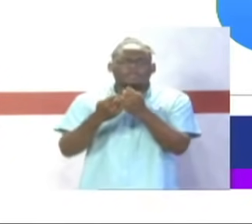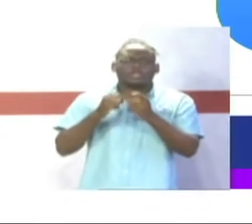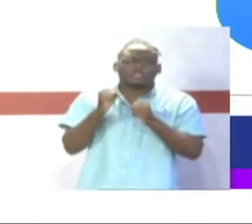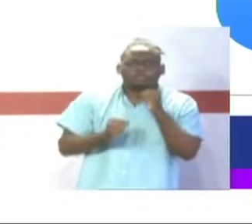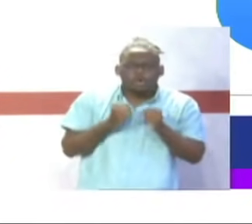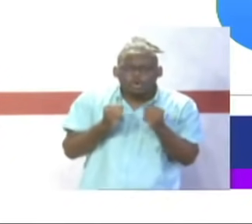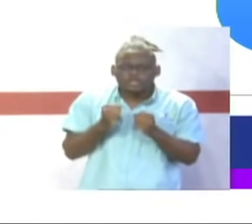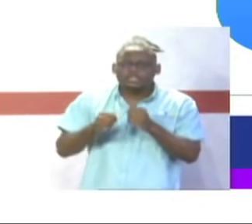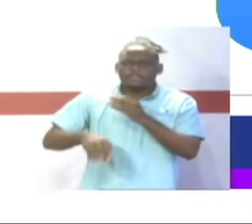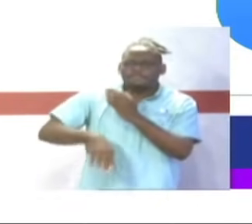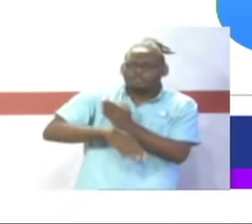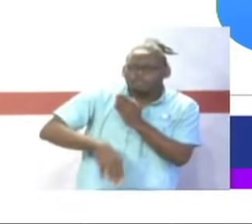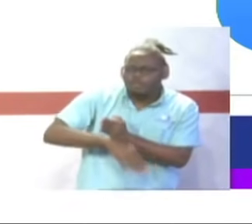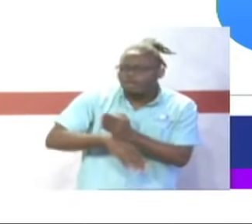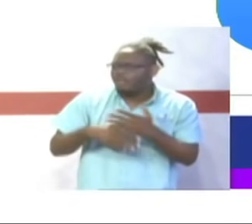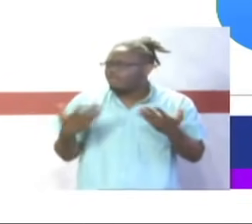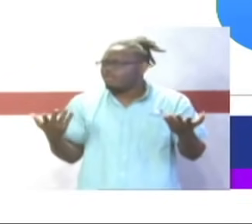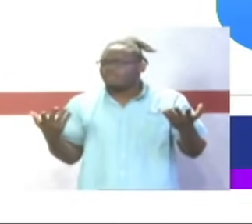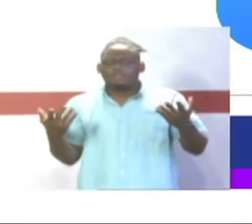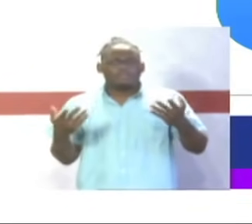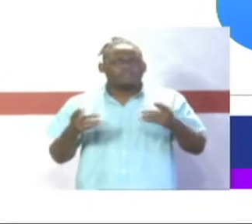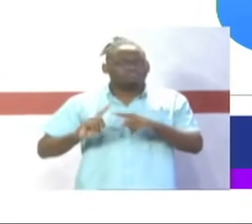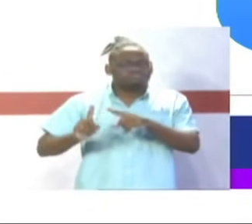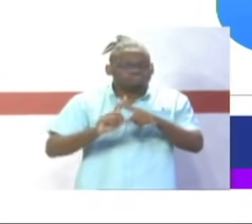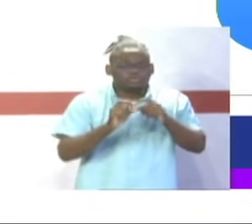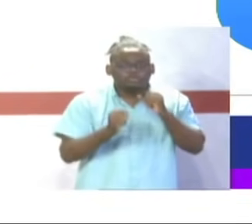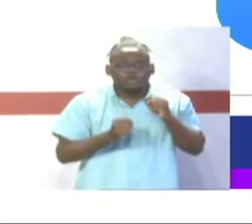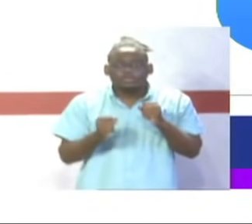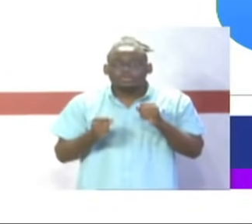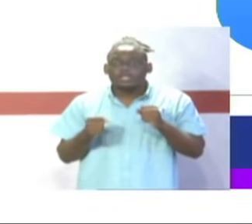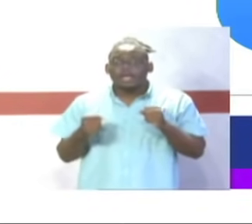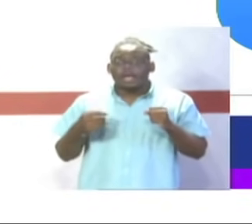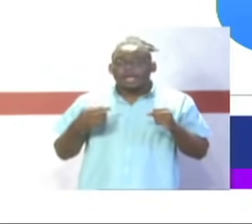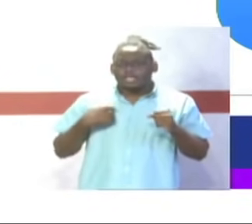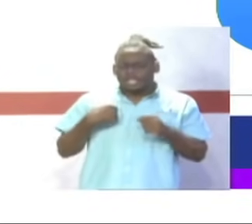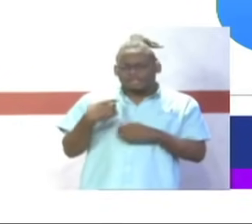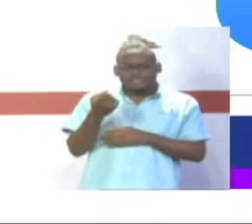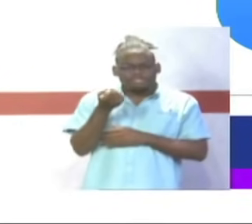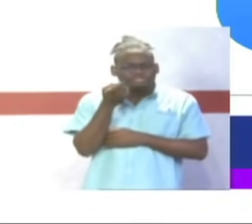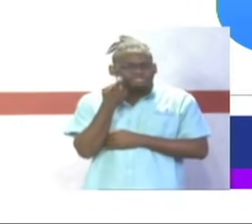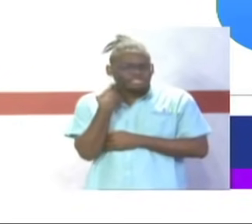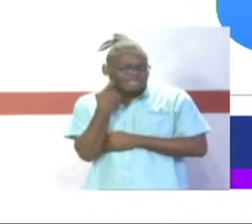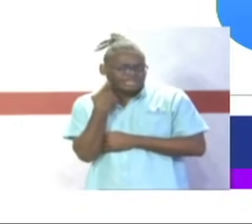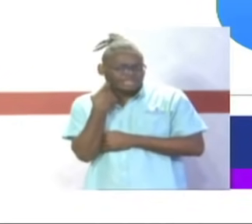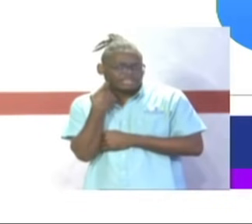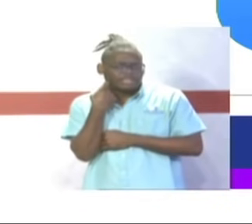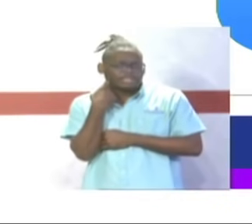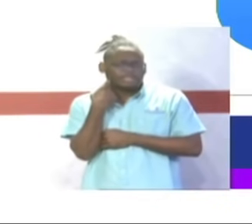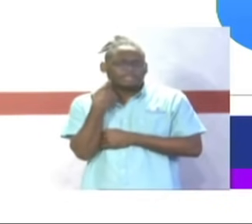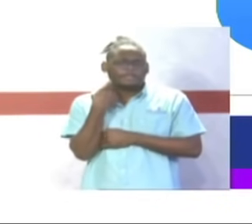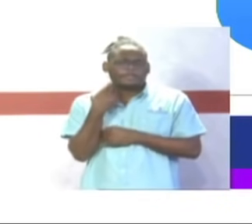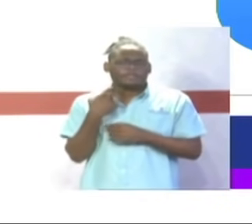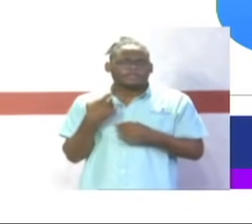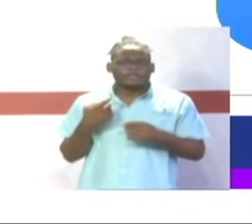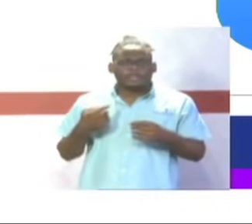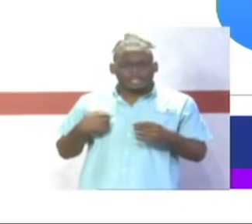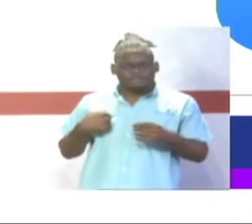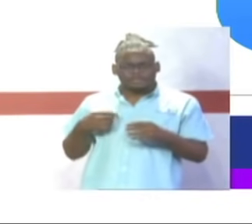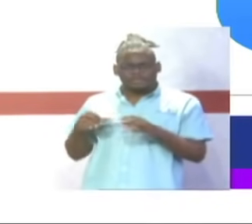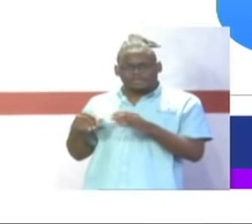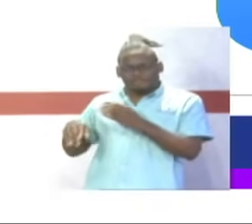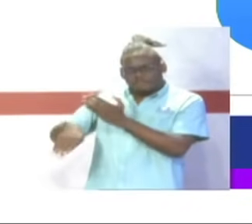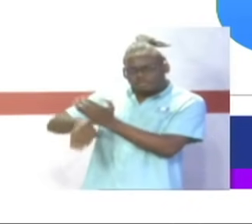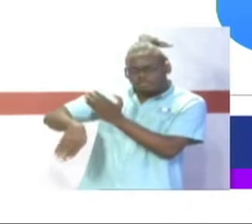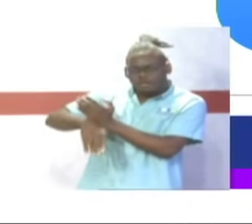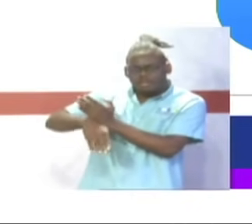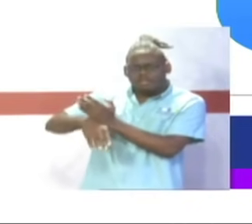denied, but the league has said it is willing to follow all requirements and